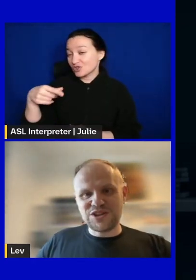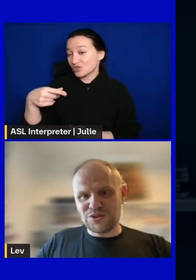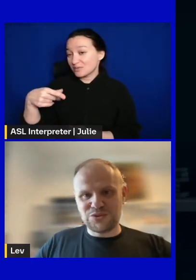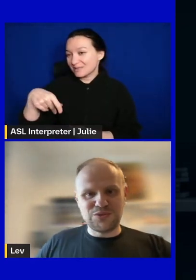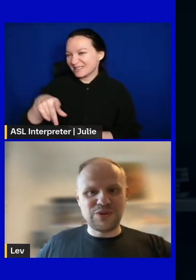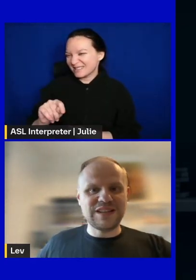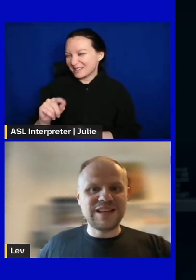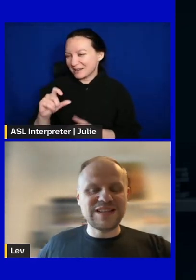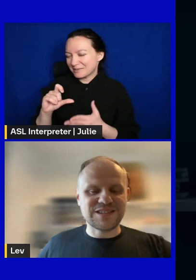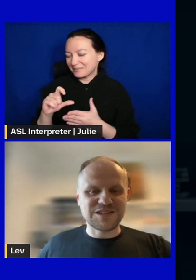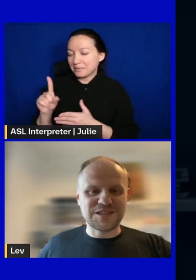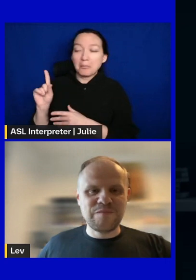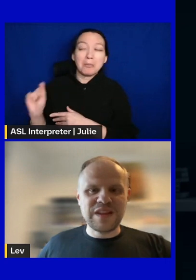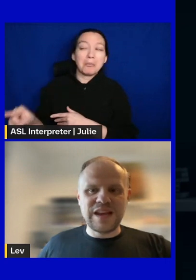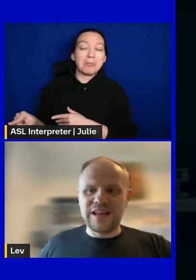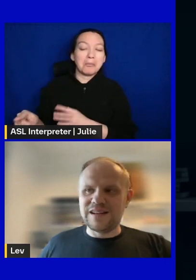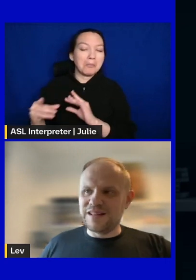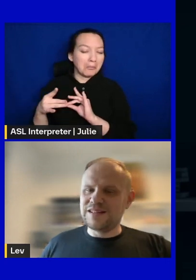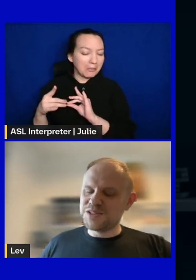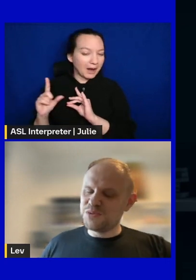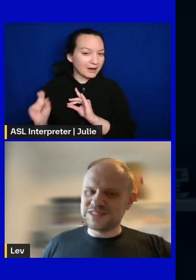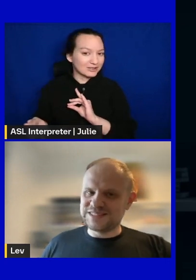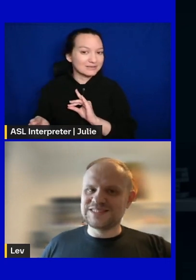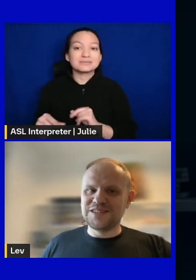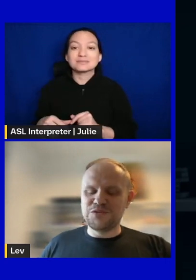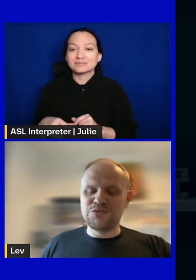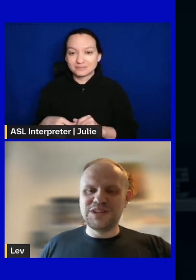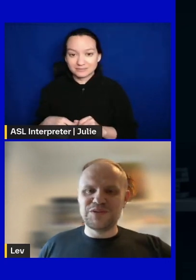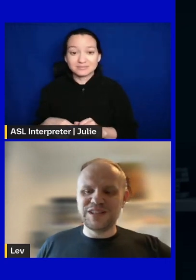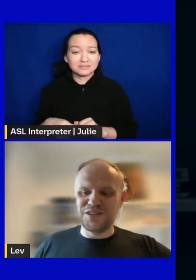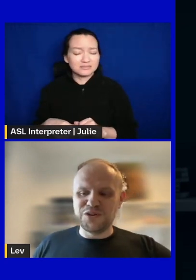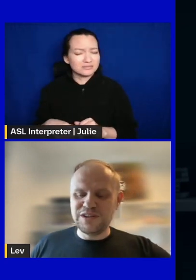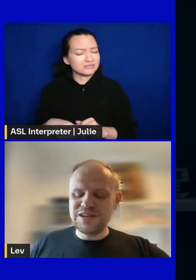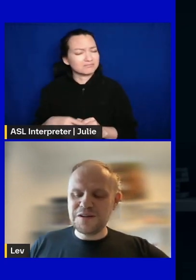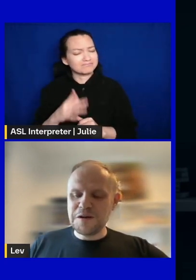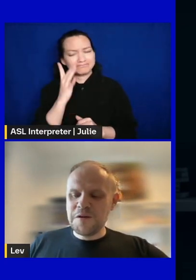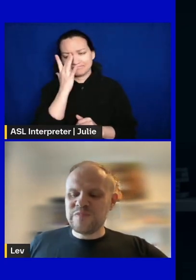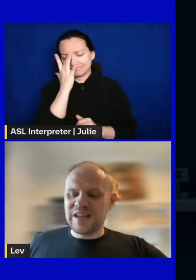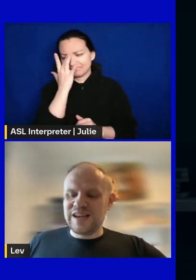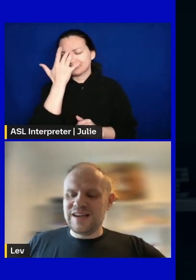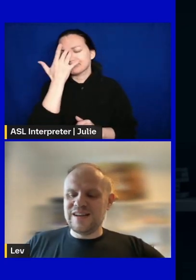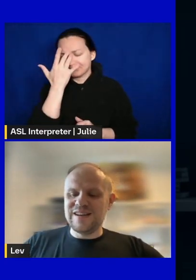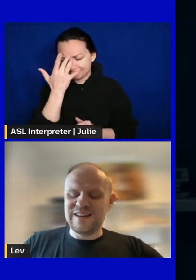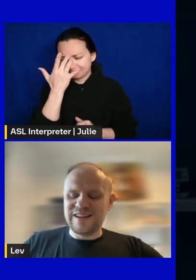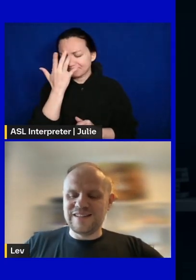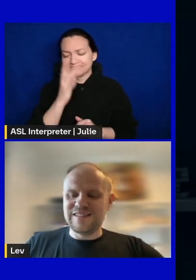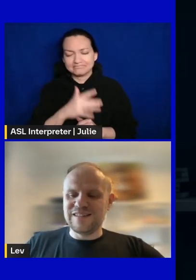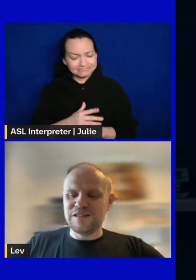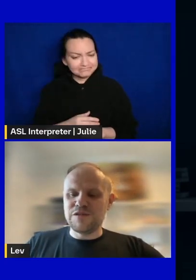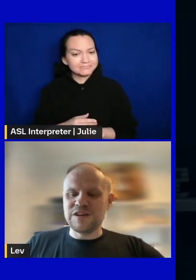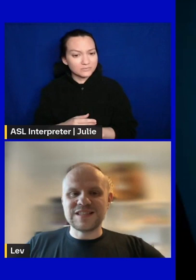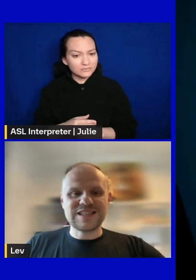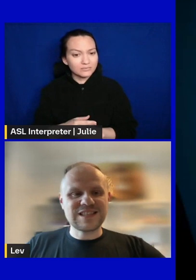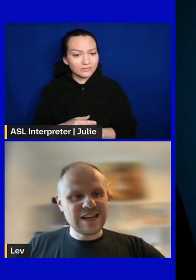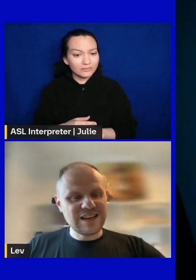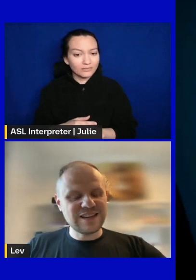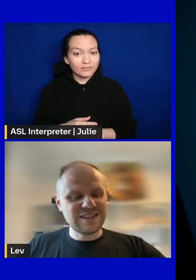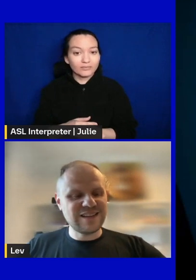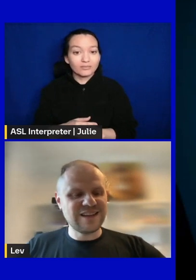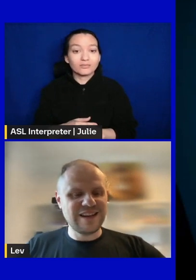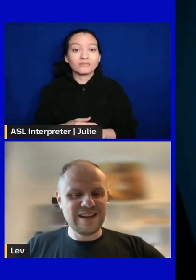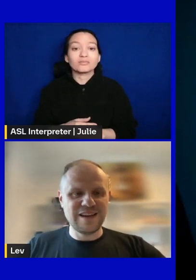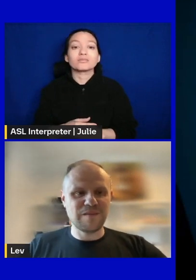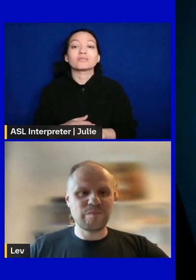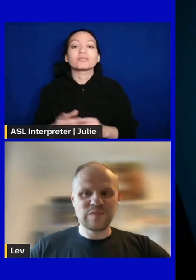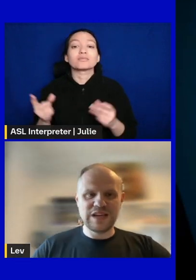the question, or to get the answers. And this was really, really annoying. And the